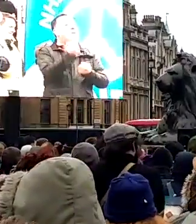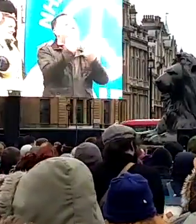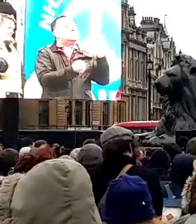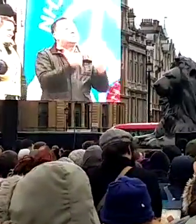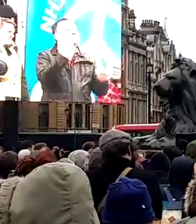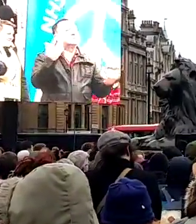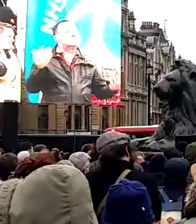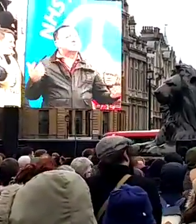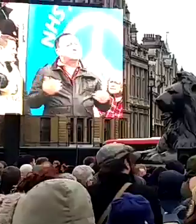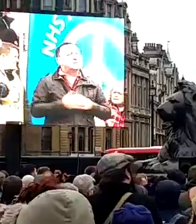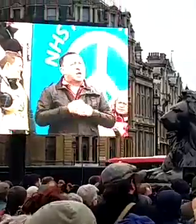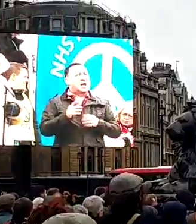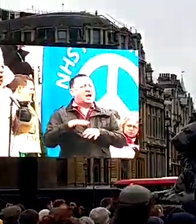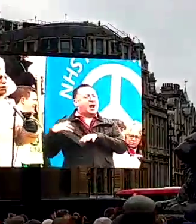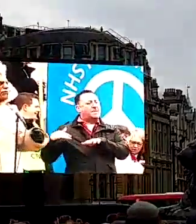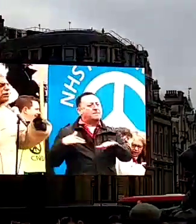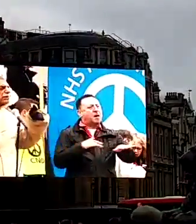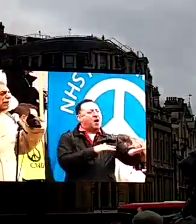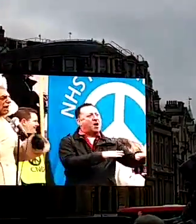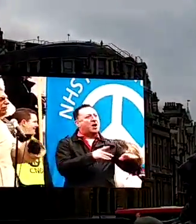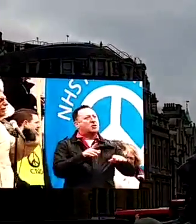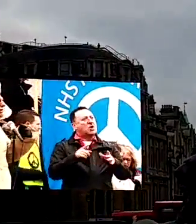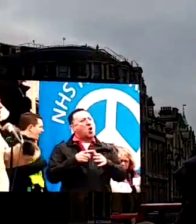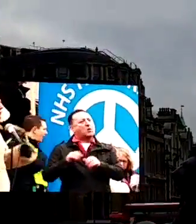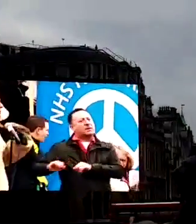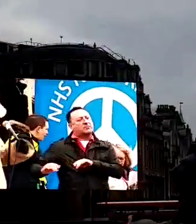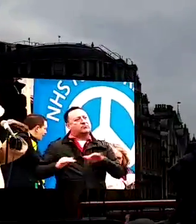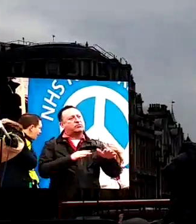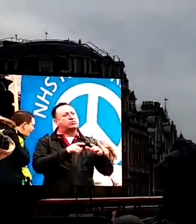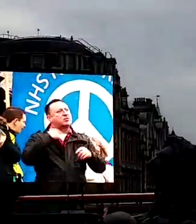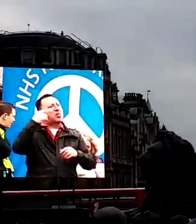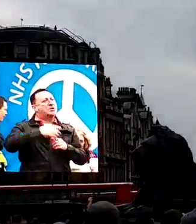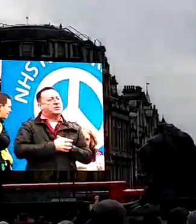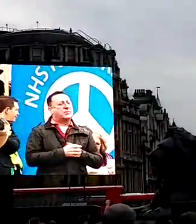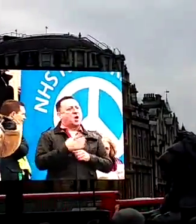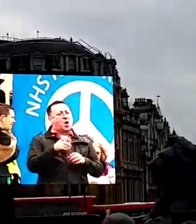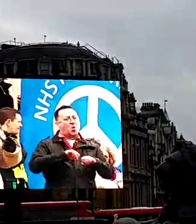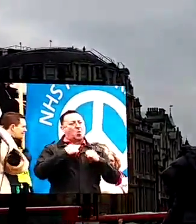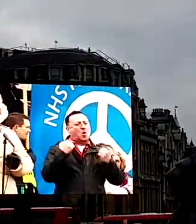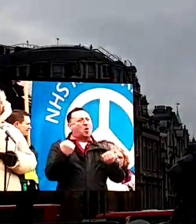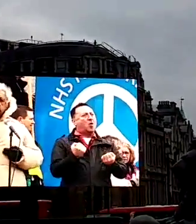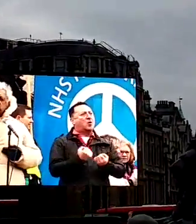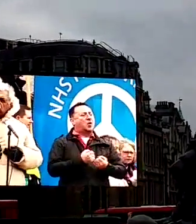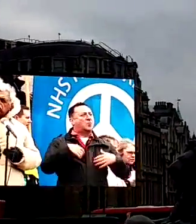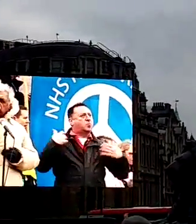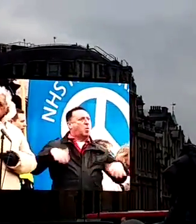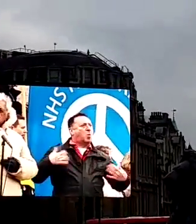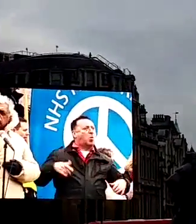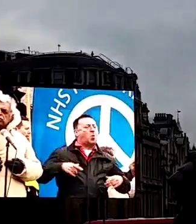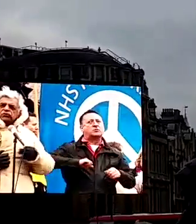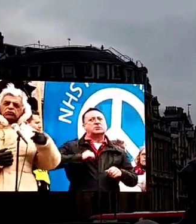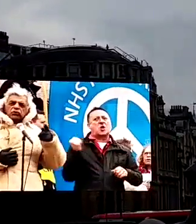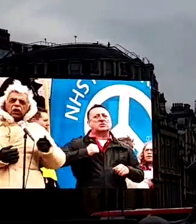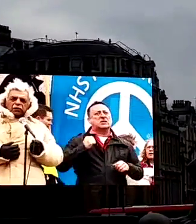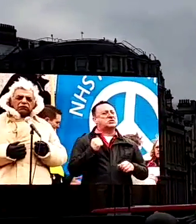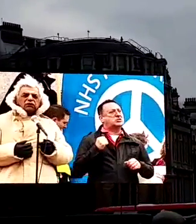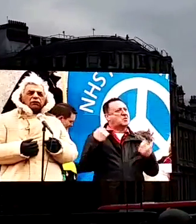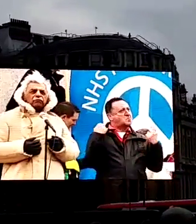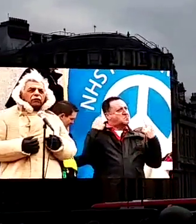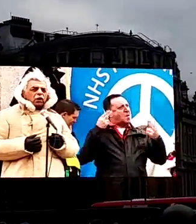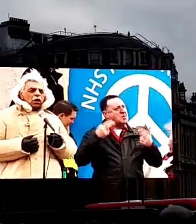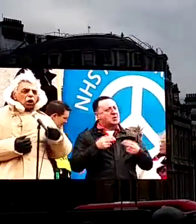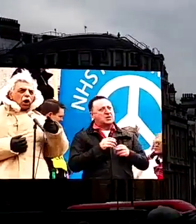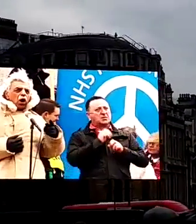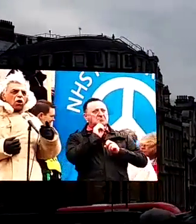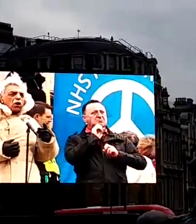London. And one of the liveliest contingents used to be the contingent from Scotland who used to chant,